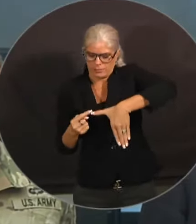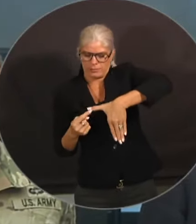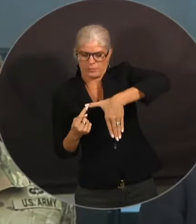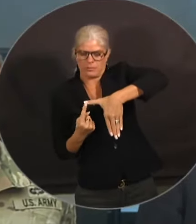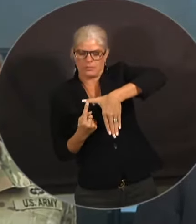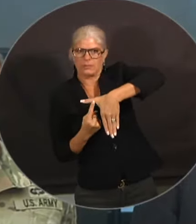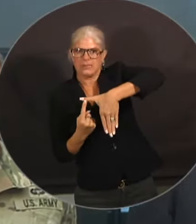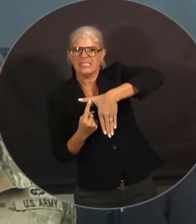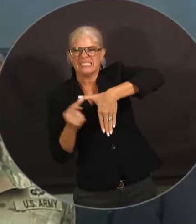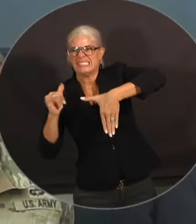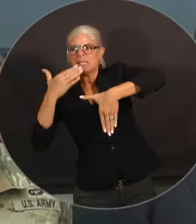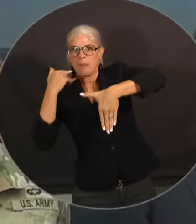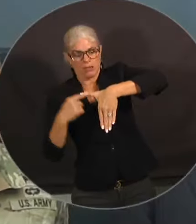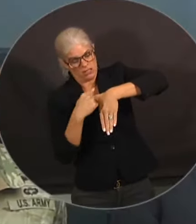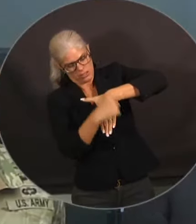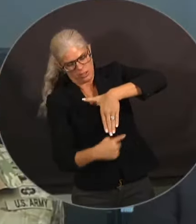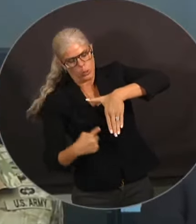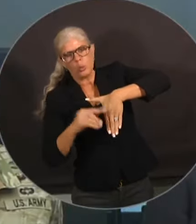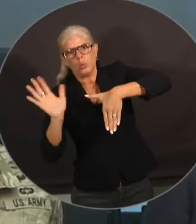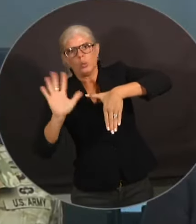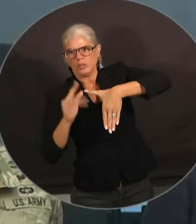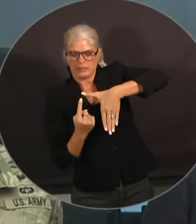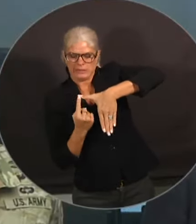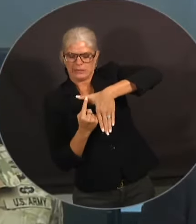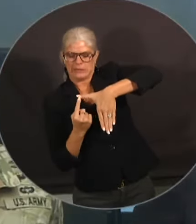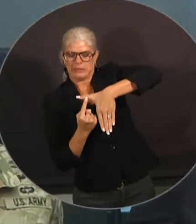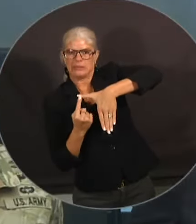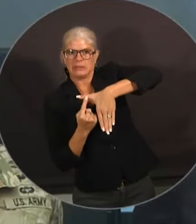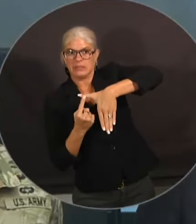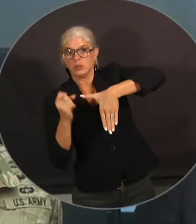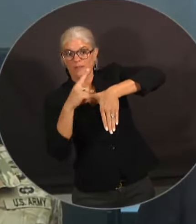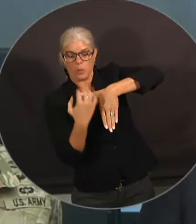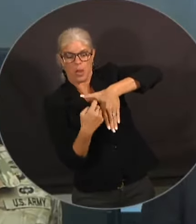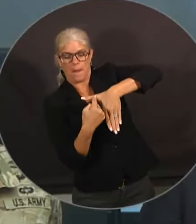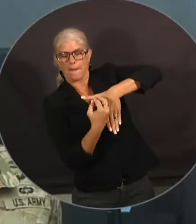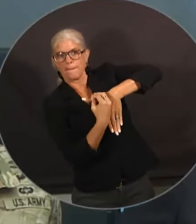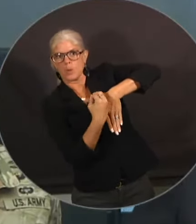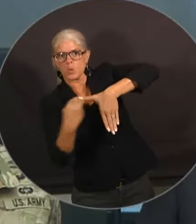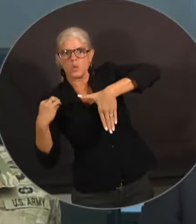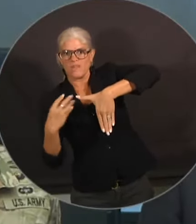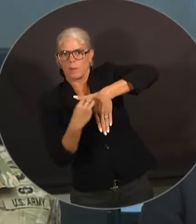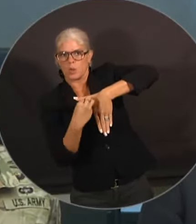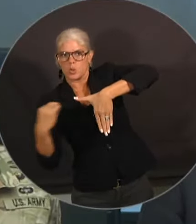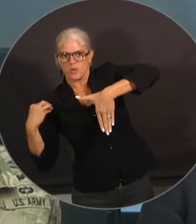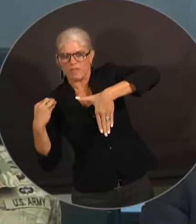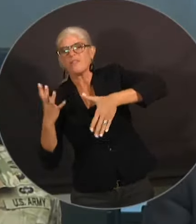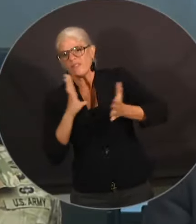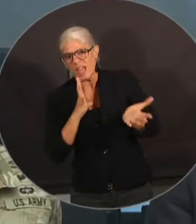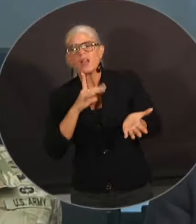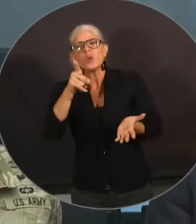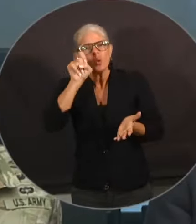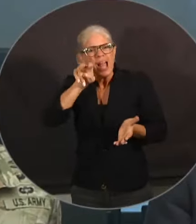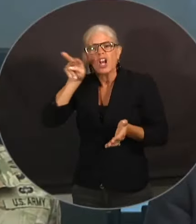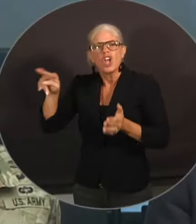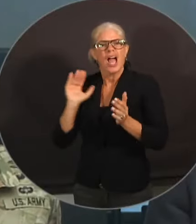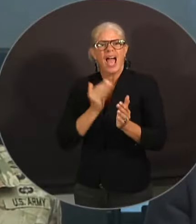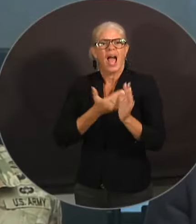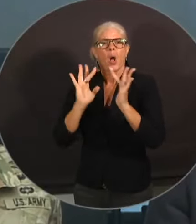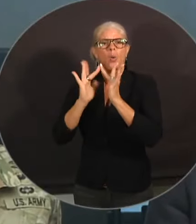Panhandle, and seek some type of shelter in a hotel there. Again, you can get to that through our website by getting